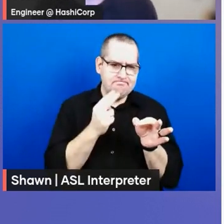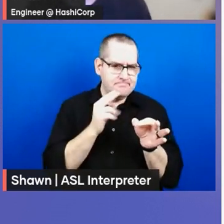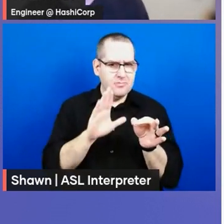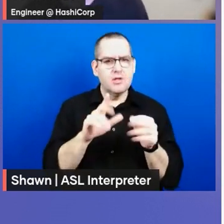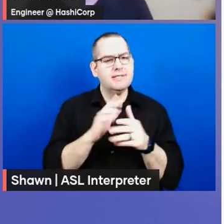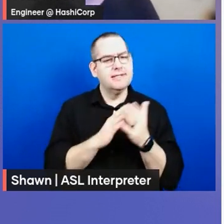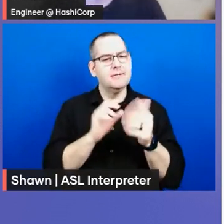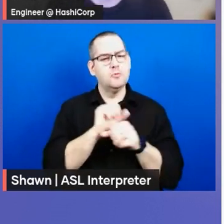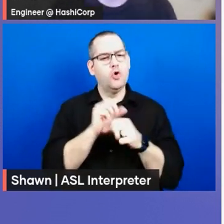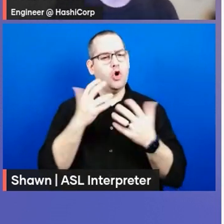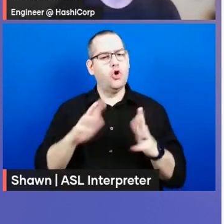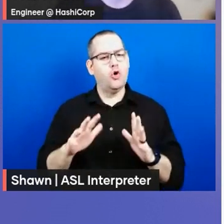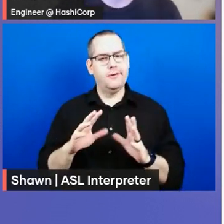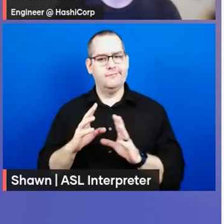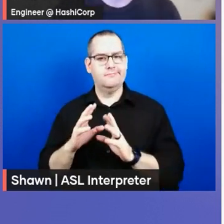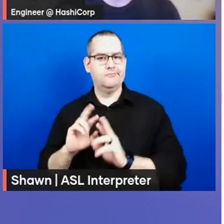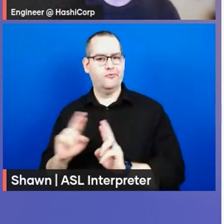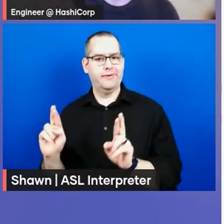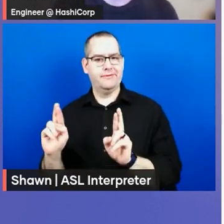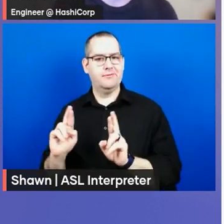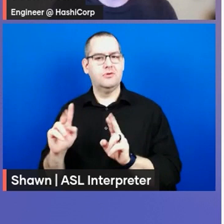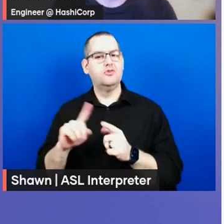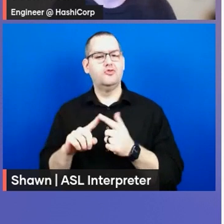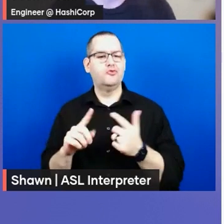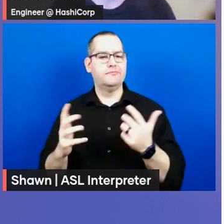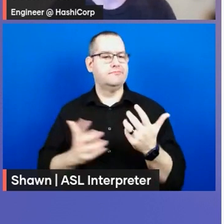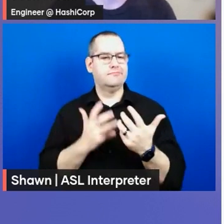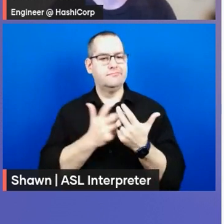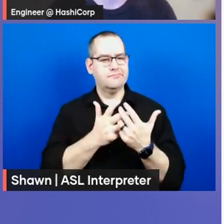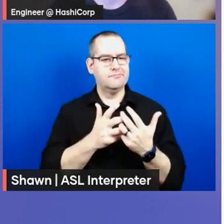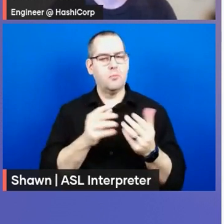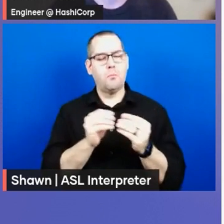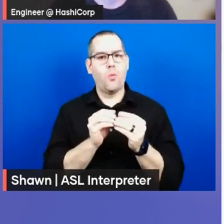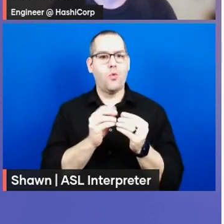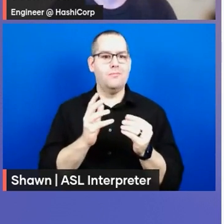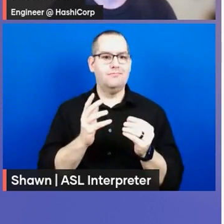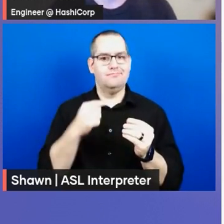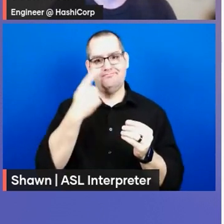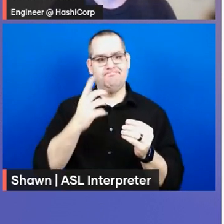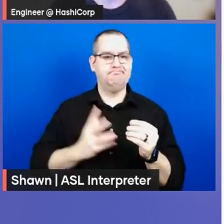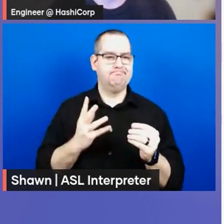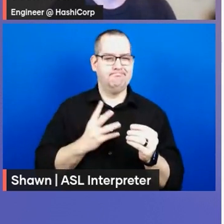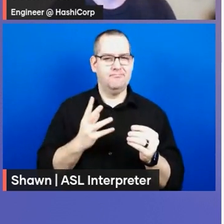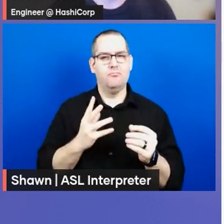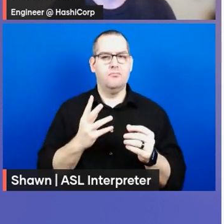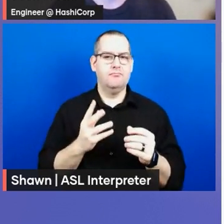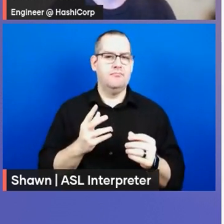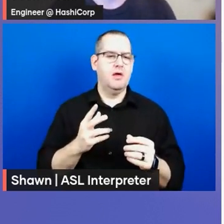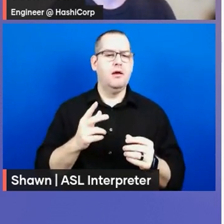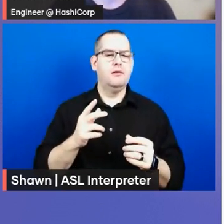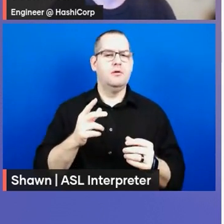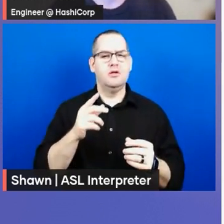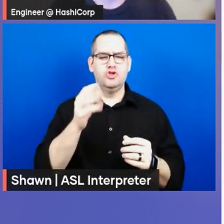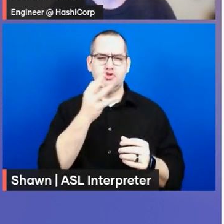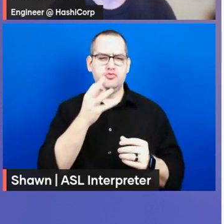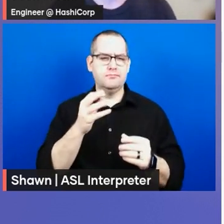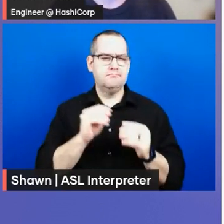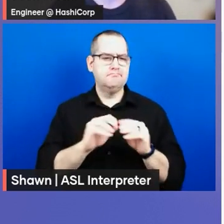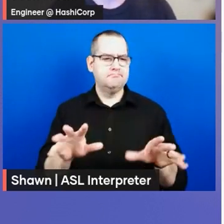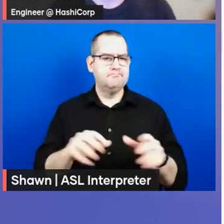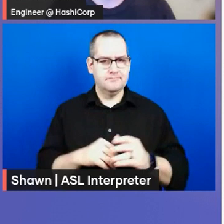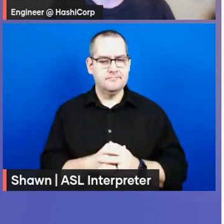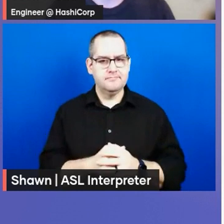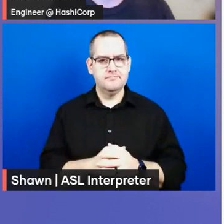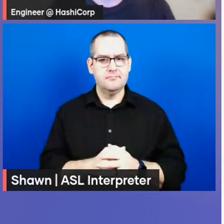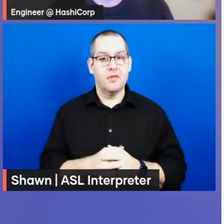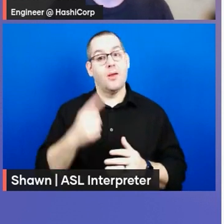already queued up to stylize this and make it look nicer. And that should be coming out soon. And then because